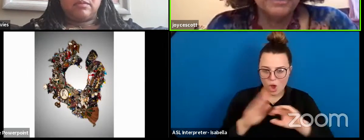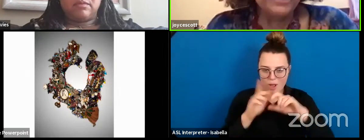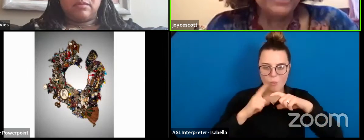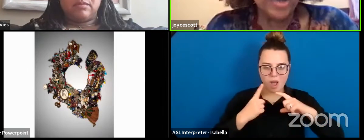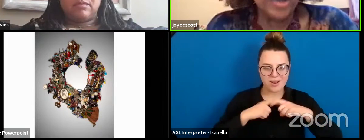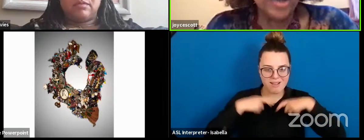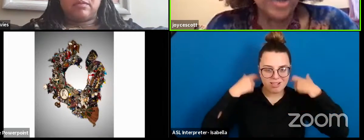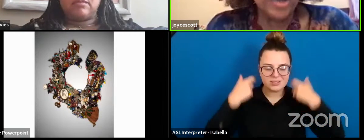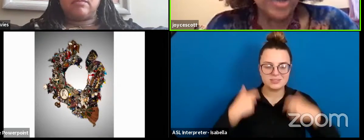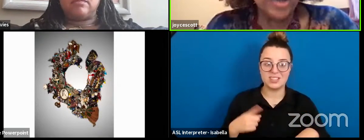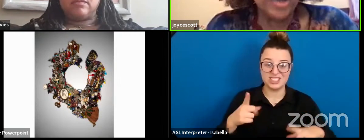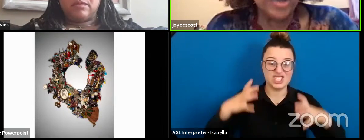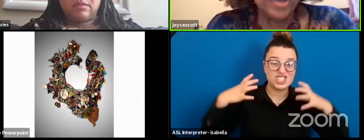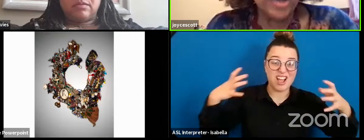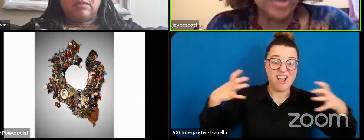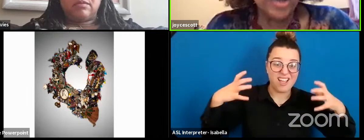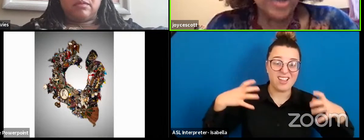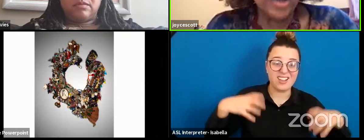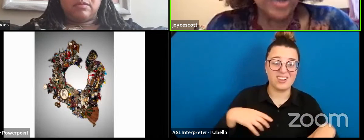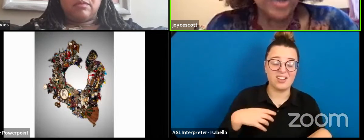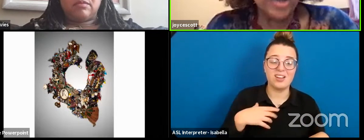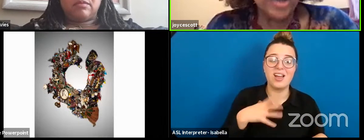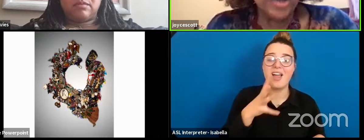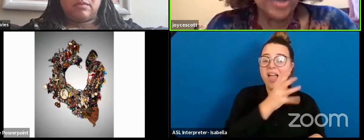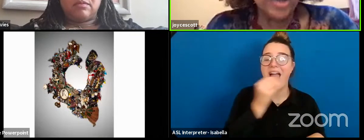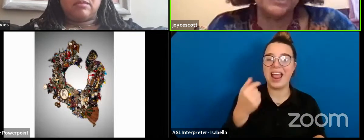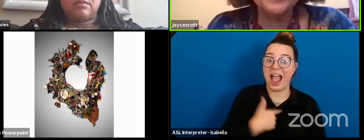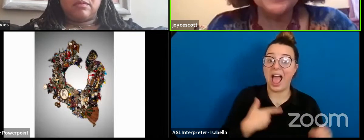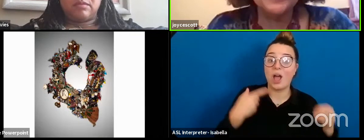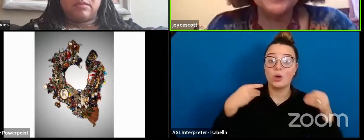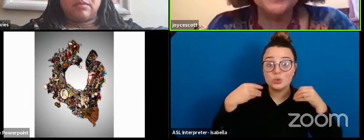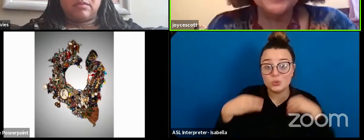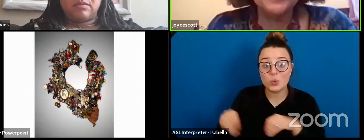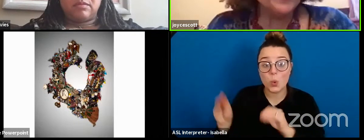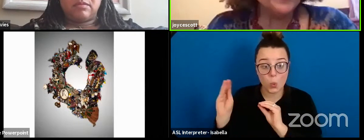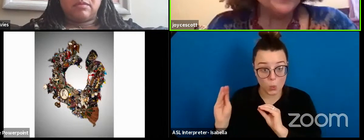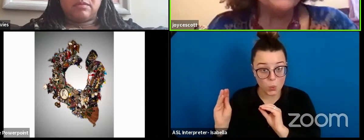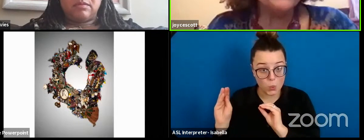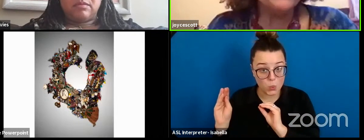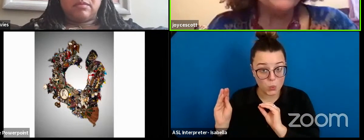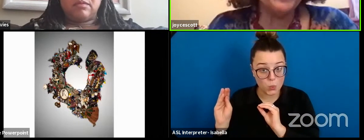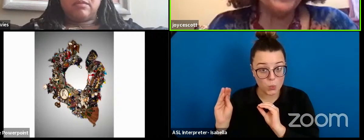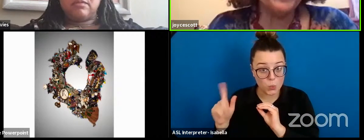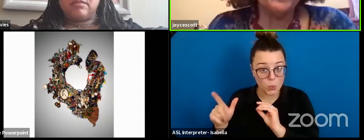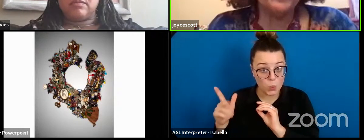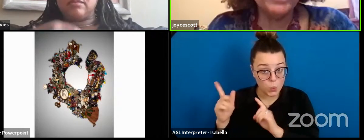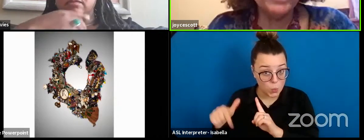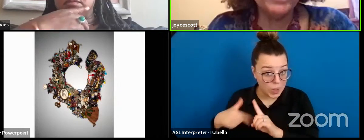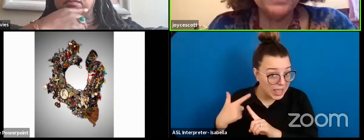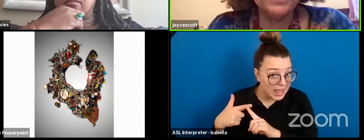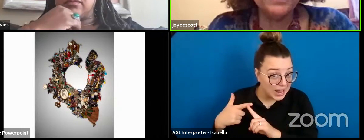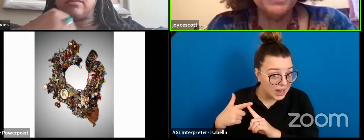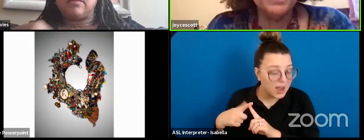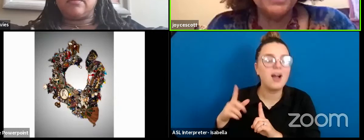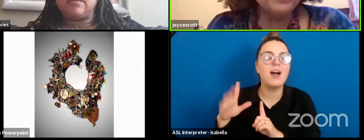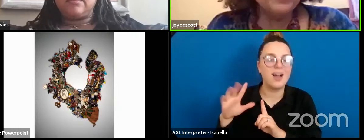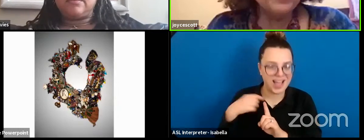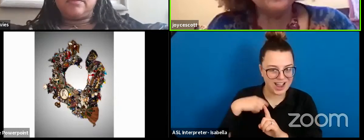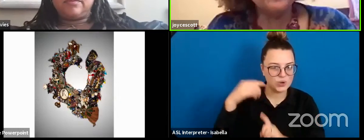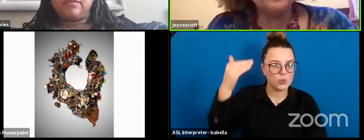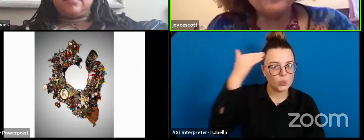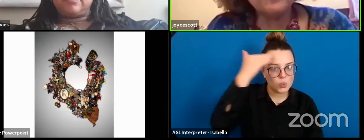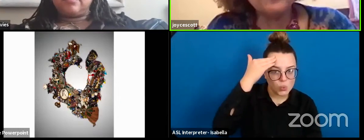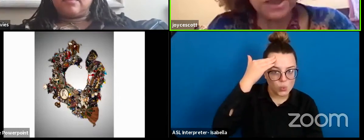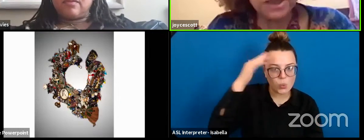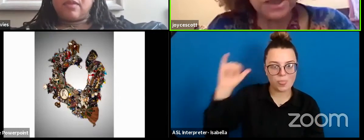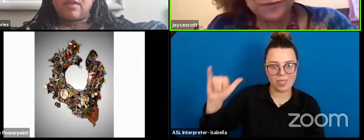It's giant. It's a giant petrel, and I only sold it when I knew that this person would put it in a